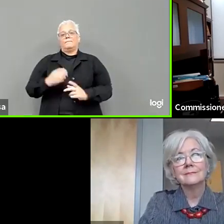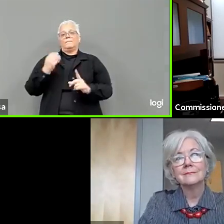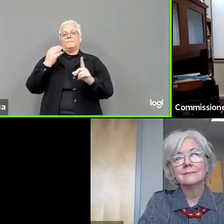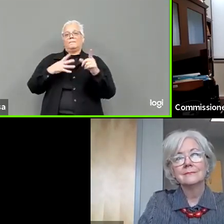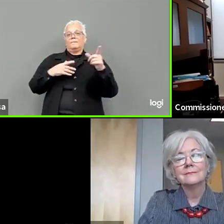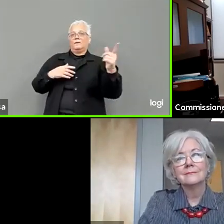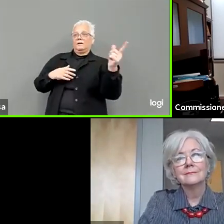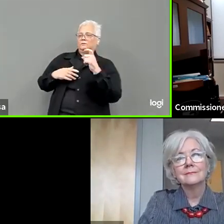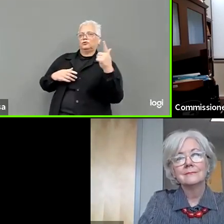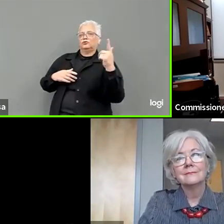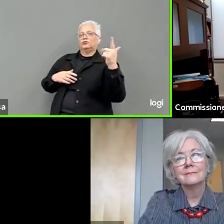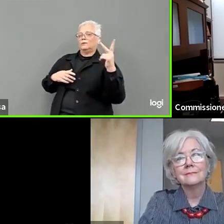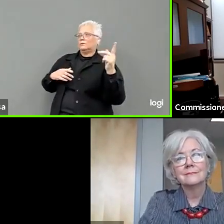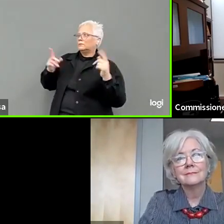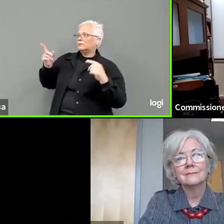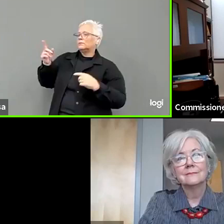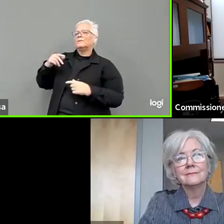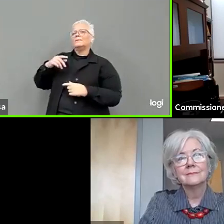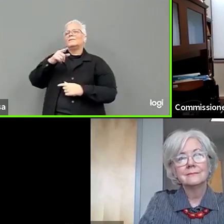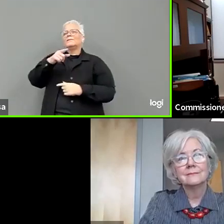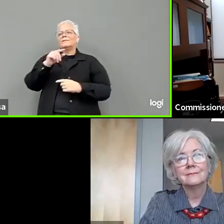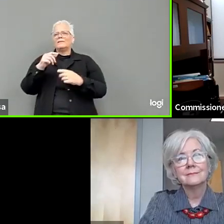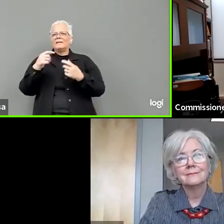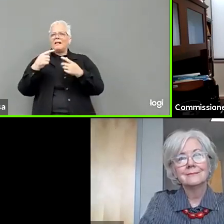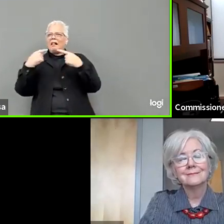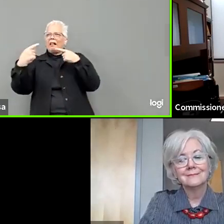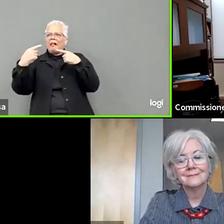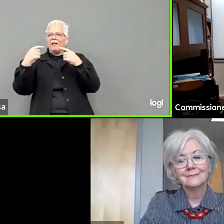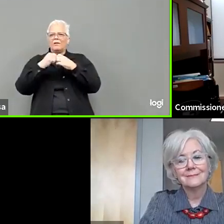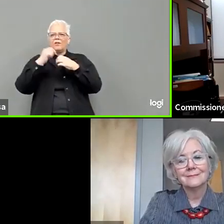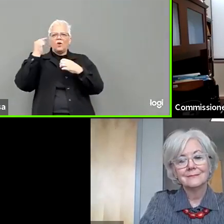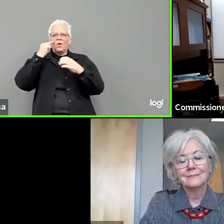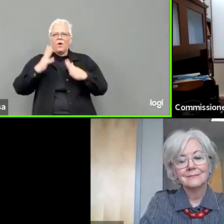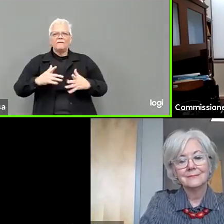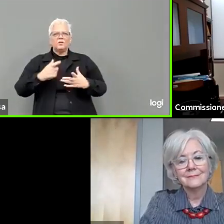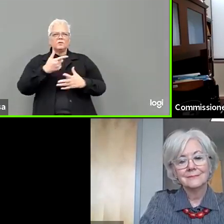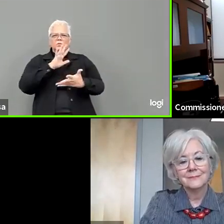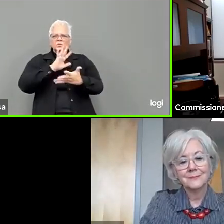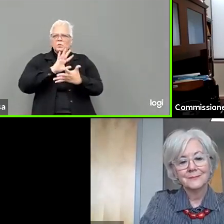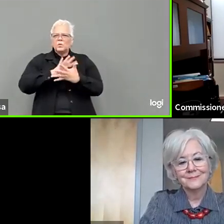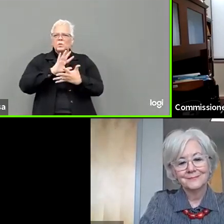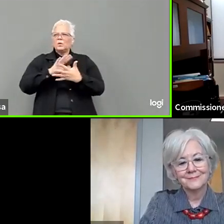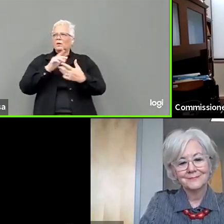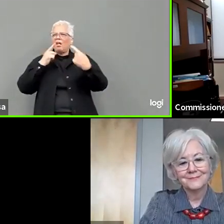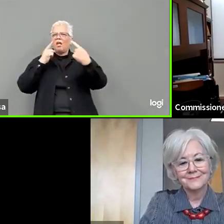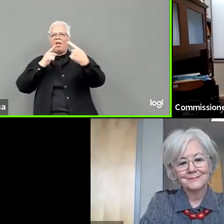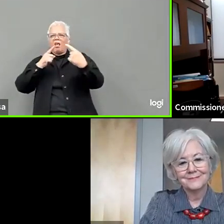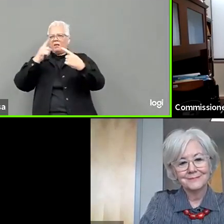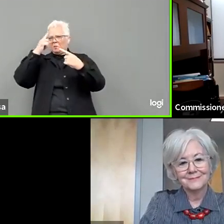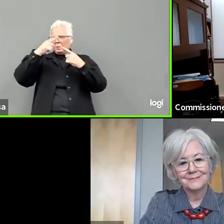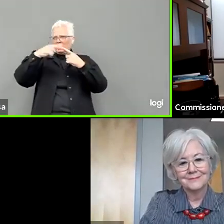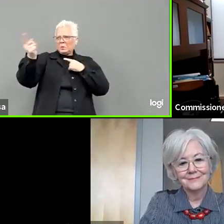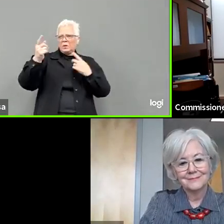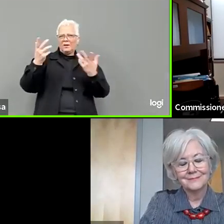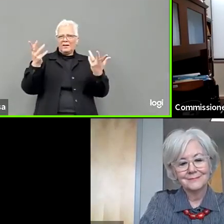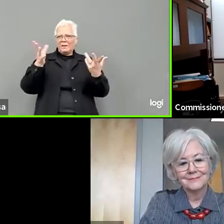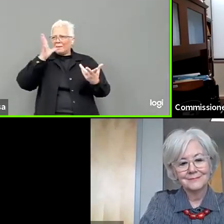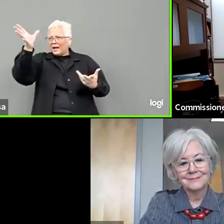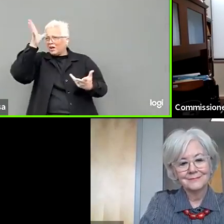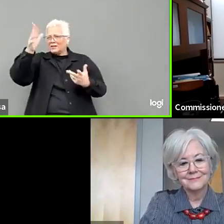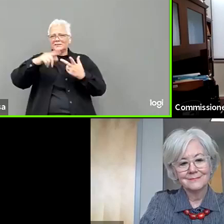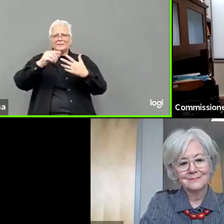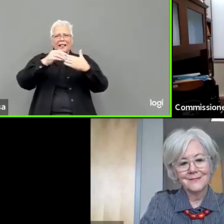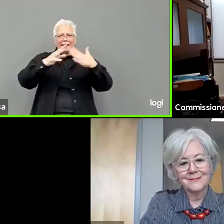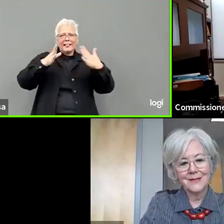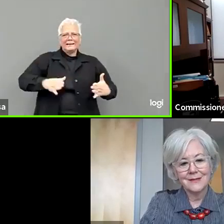to in-person learning. What are your feelings on this feud as a TPS parent and leader of the city where TPS is in?